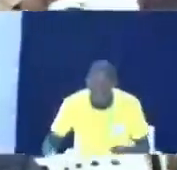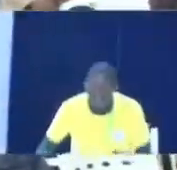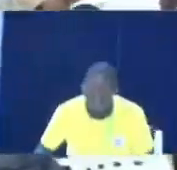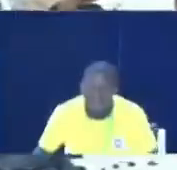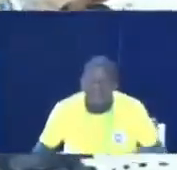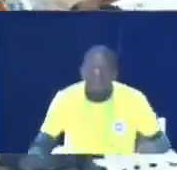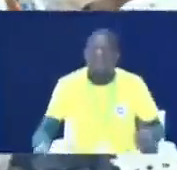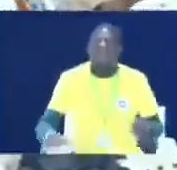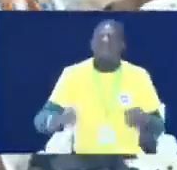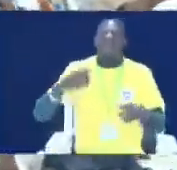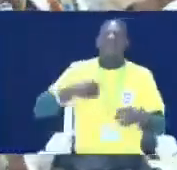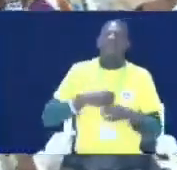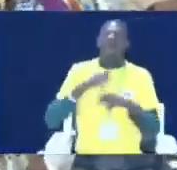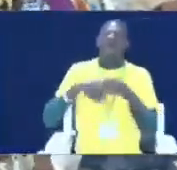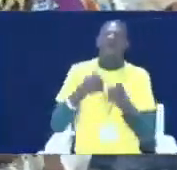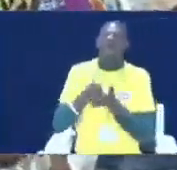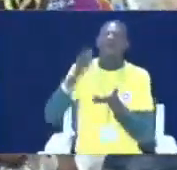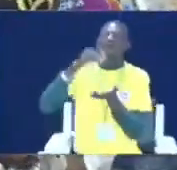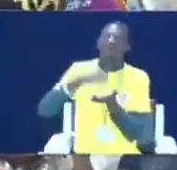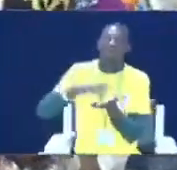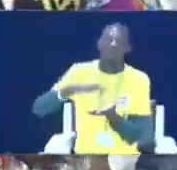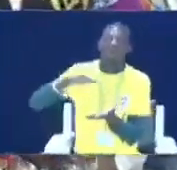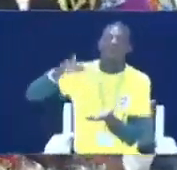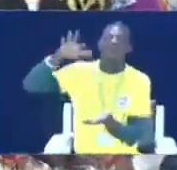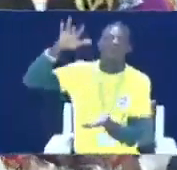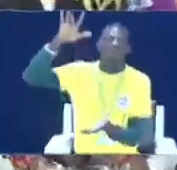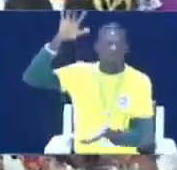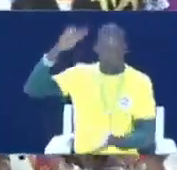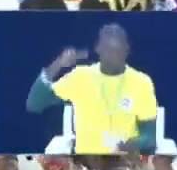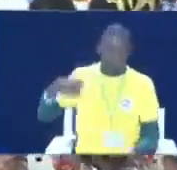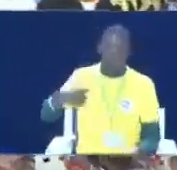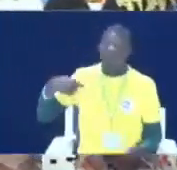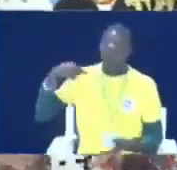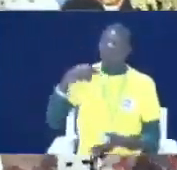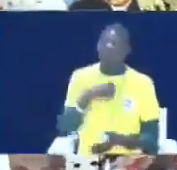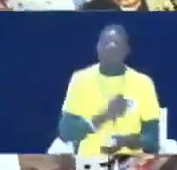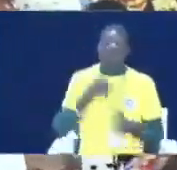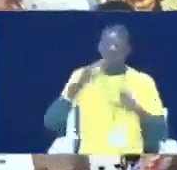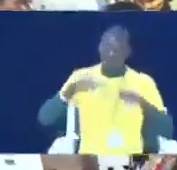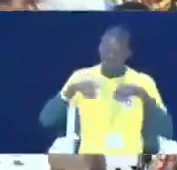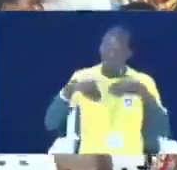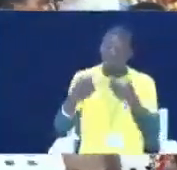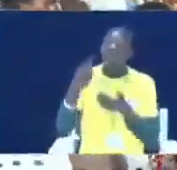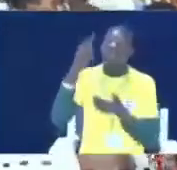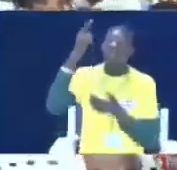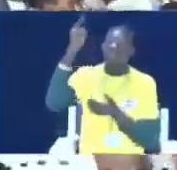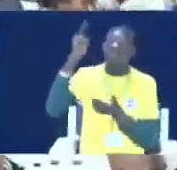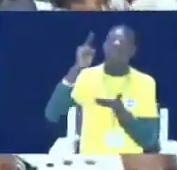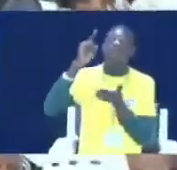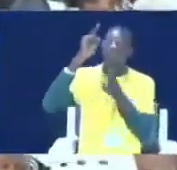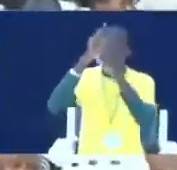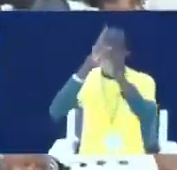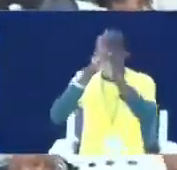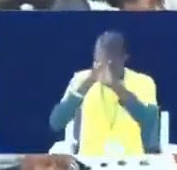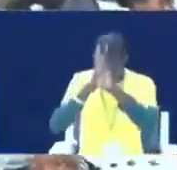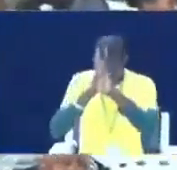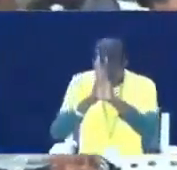hallelujah? We give you all the glory. We give